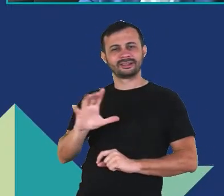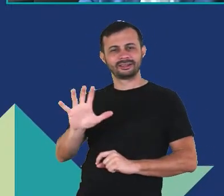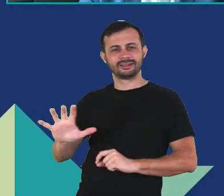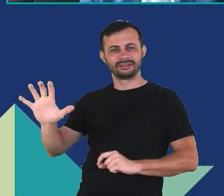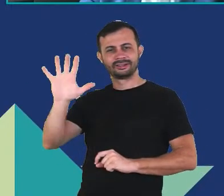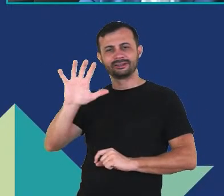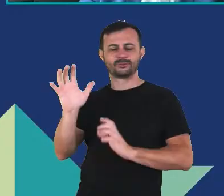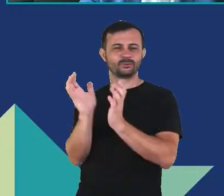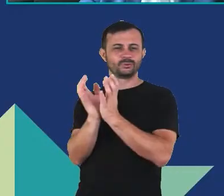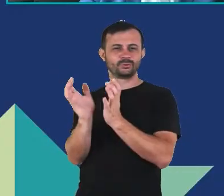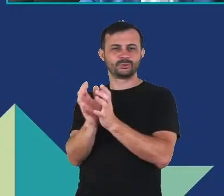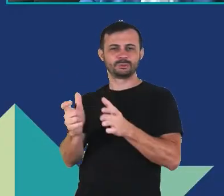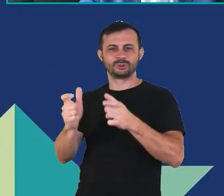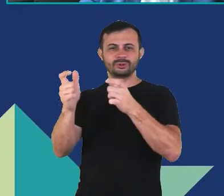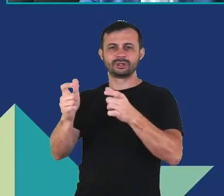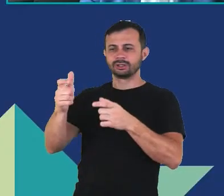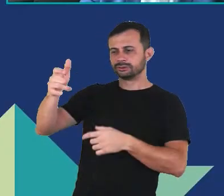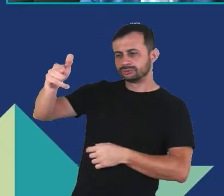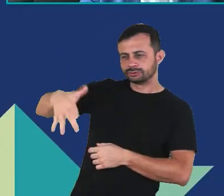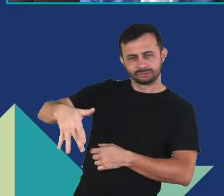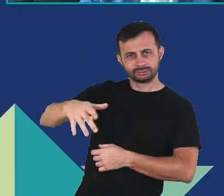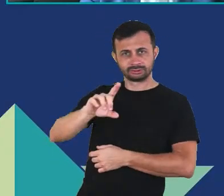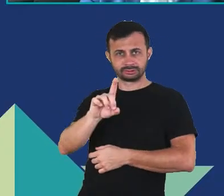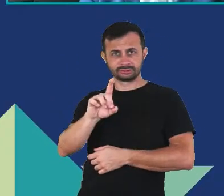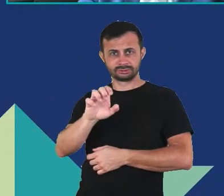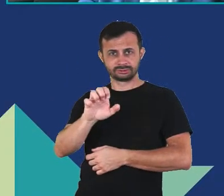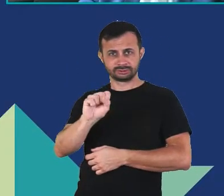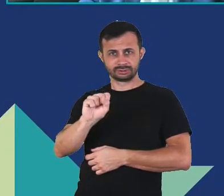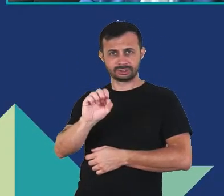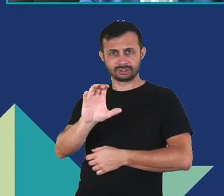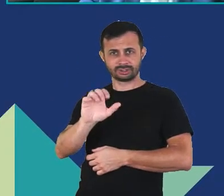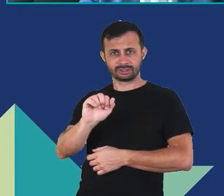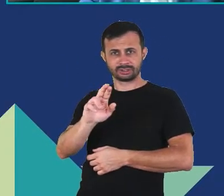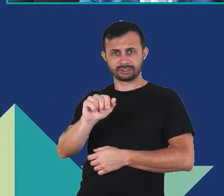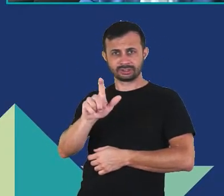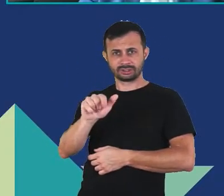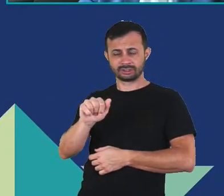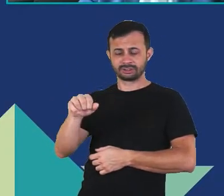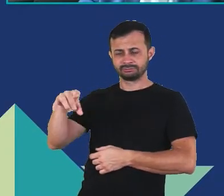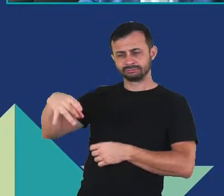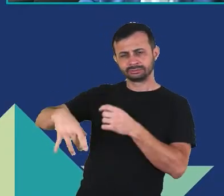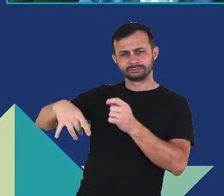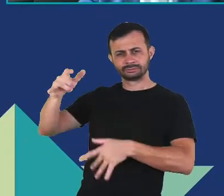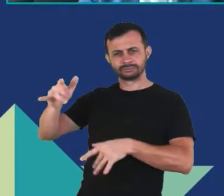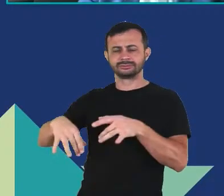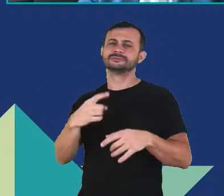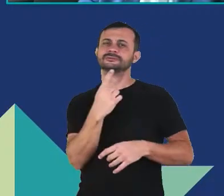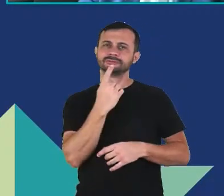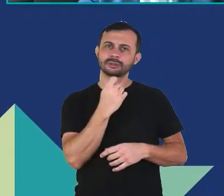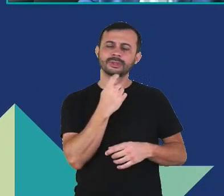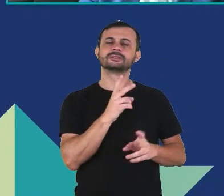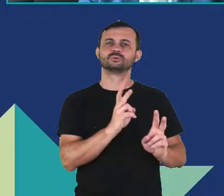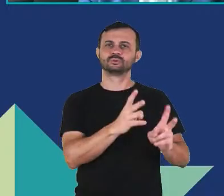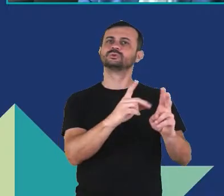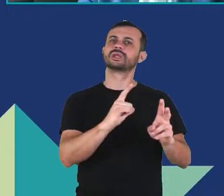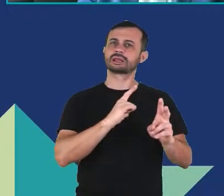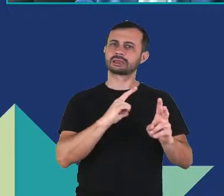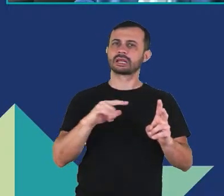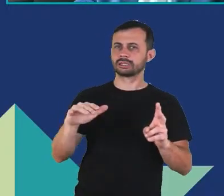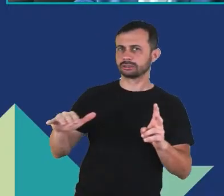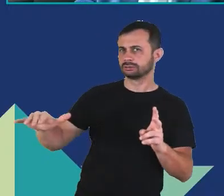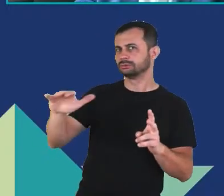if you think paste, you still have, you can see in red, some of the embankment dams that you need.